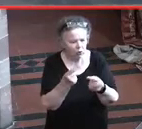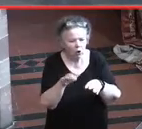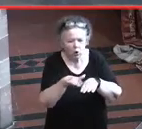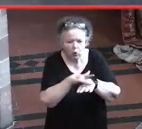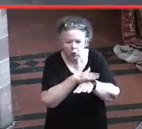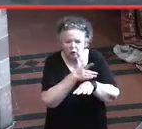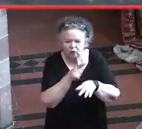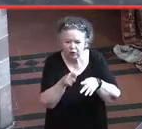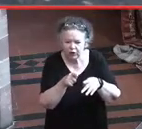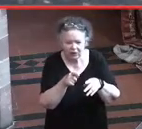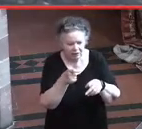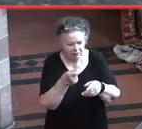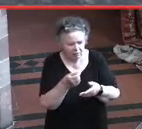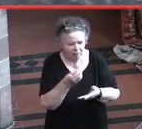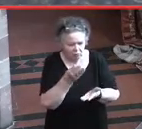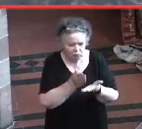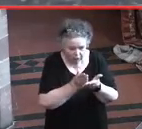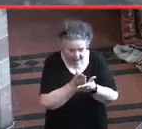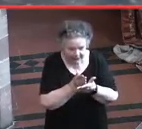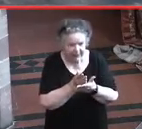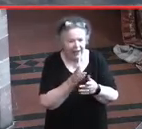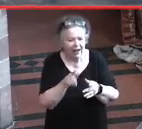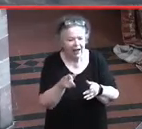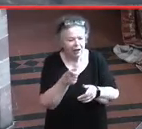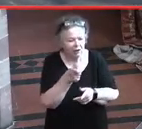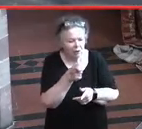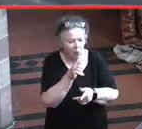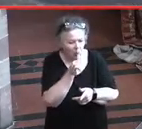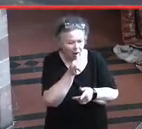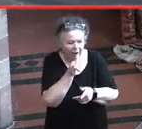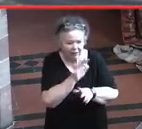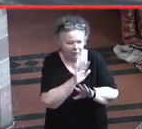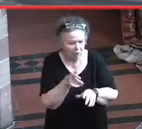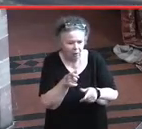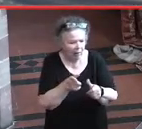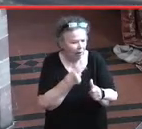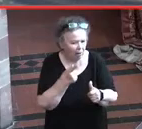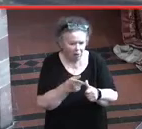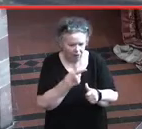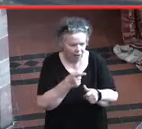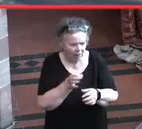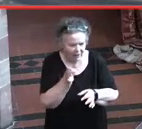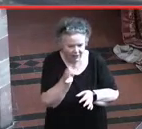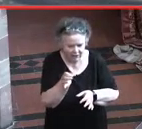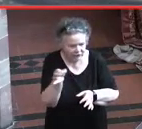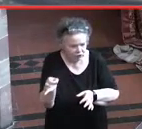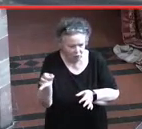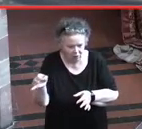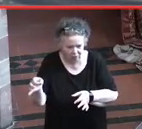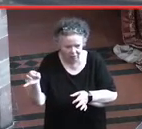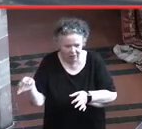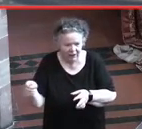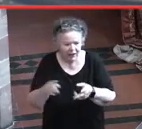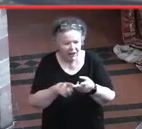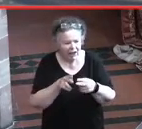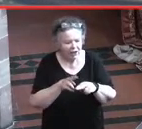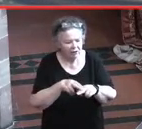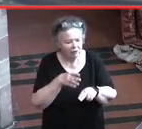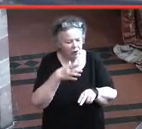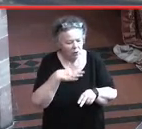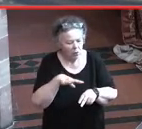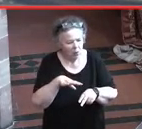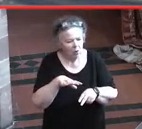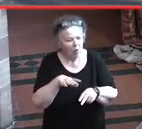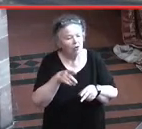there is non-alcoholic communion rind, which is served in individual glasses. And if it's easier for you to receive communion in